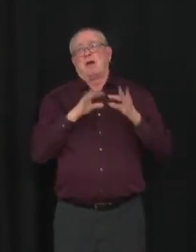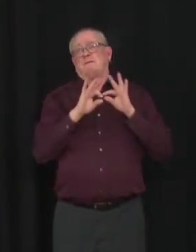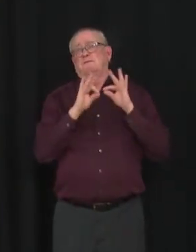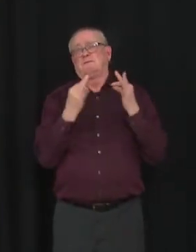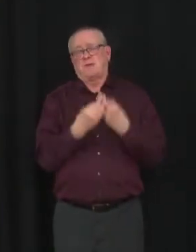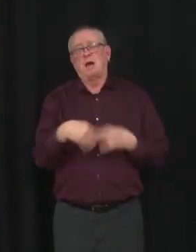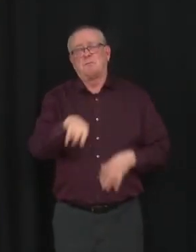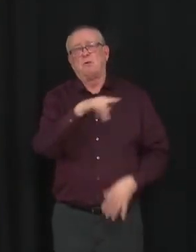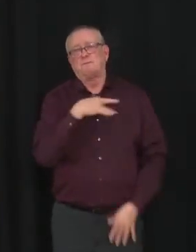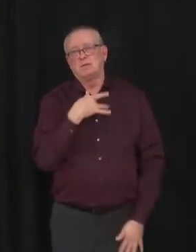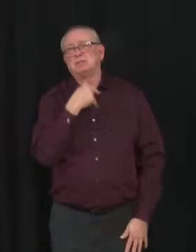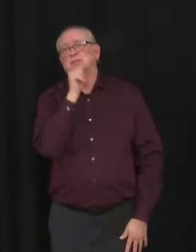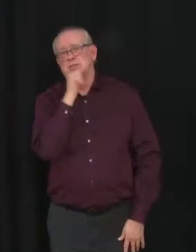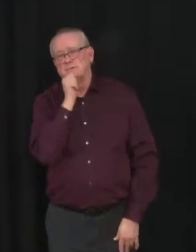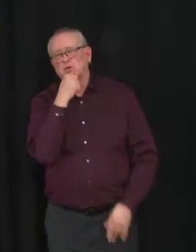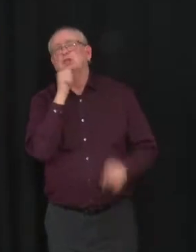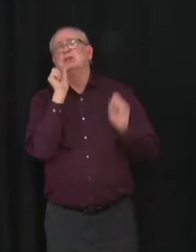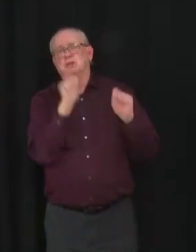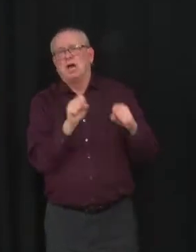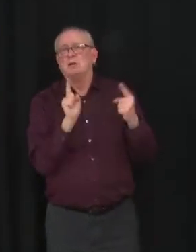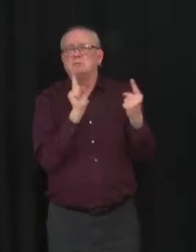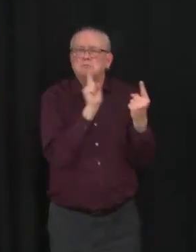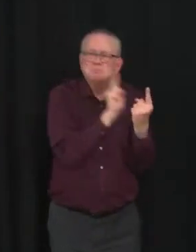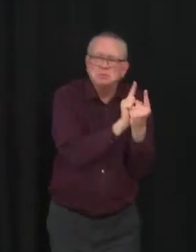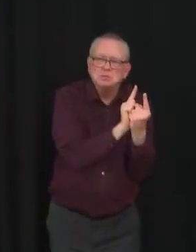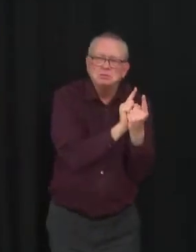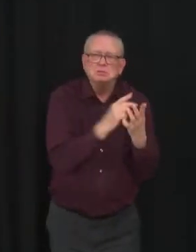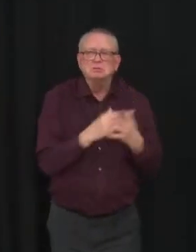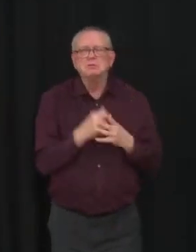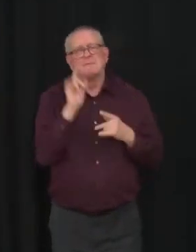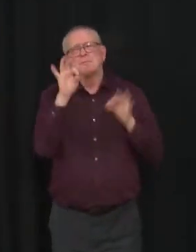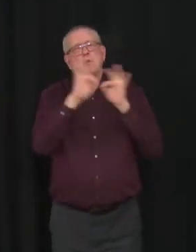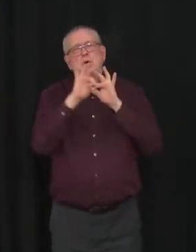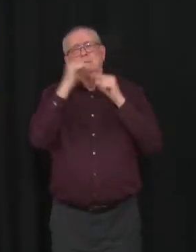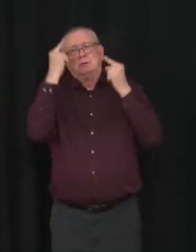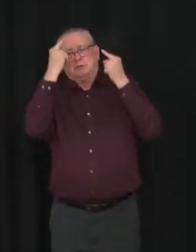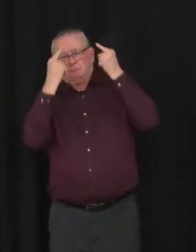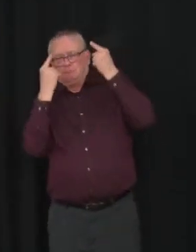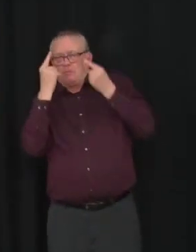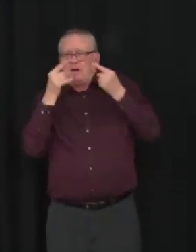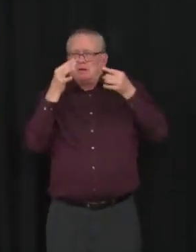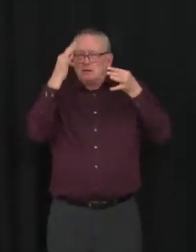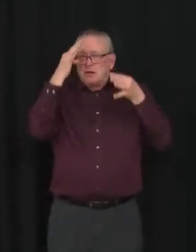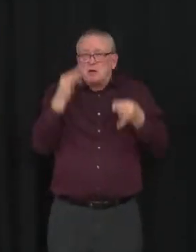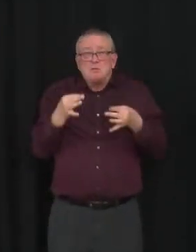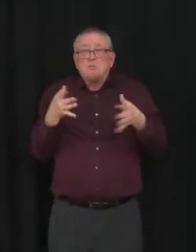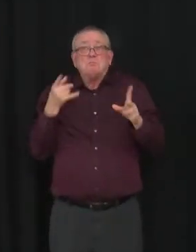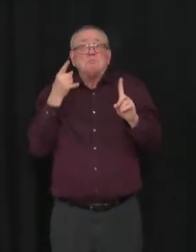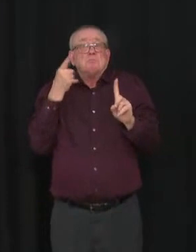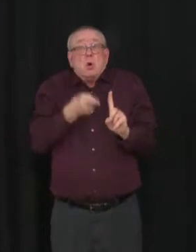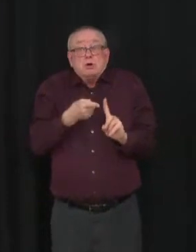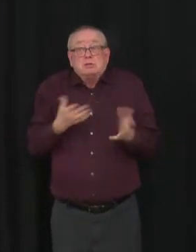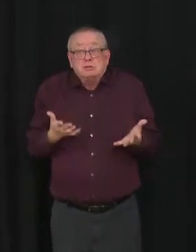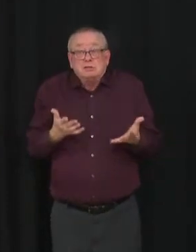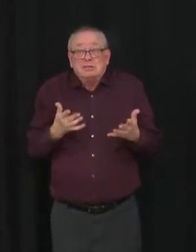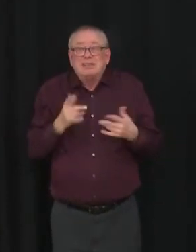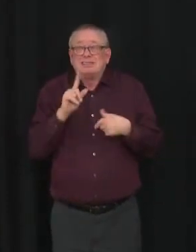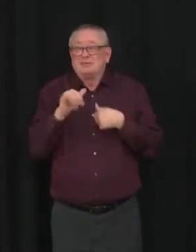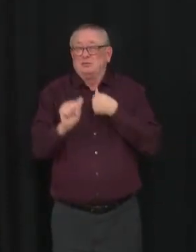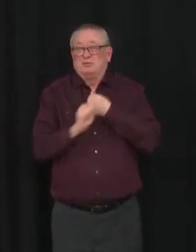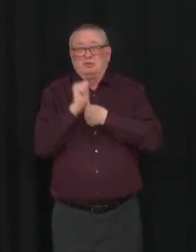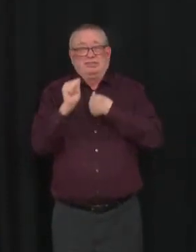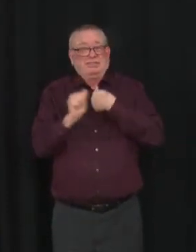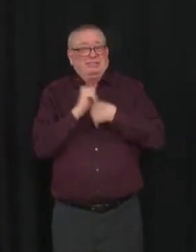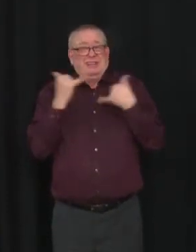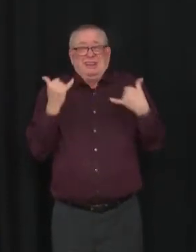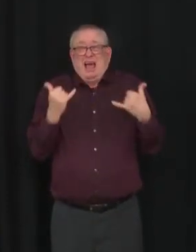decisions. The bottom line, though, is that we are facing a significant and unknown threat. The next few weeks will be critical in determining